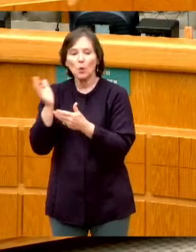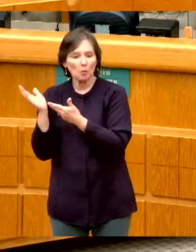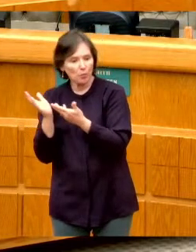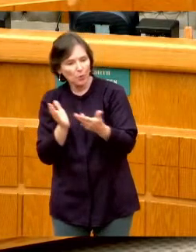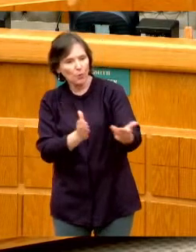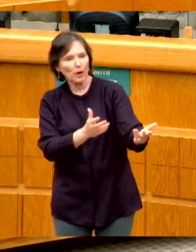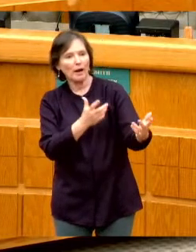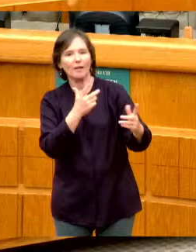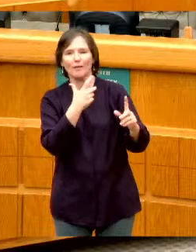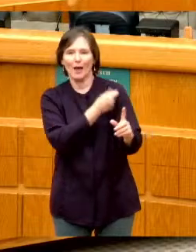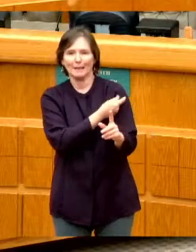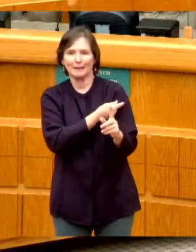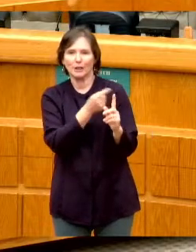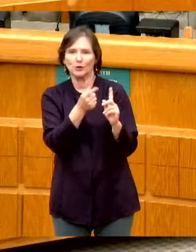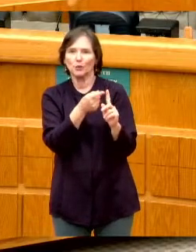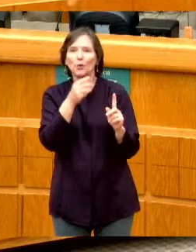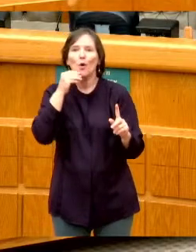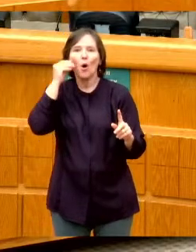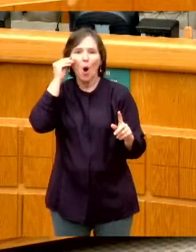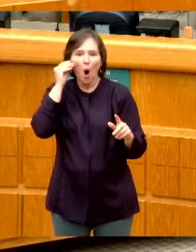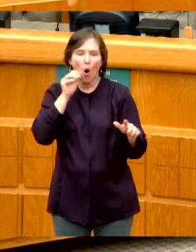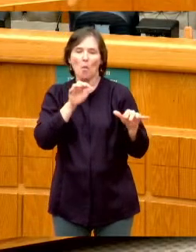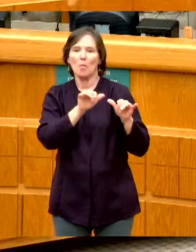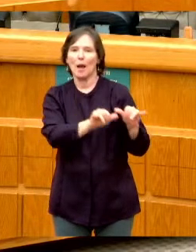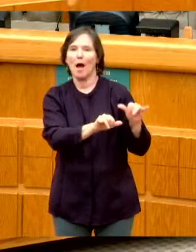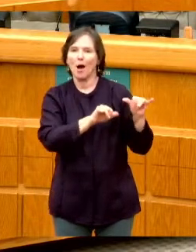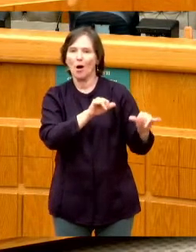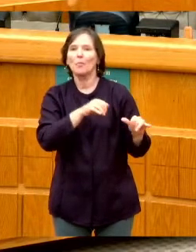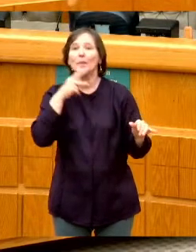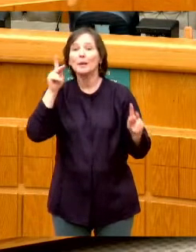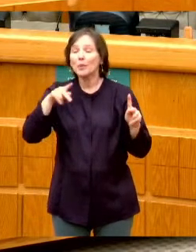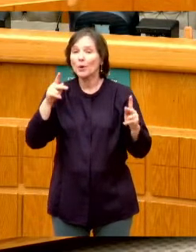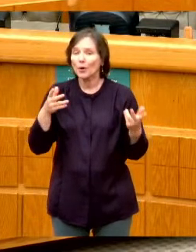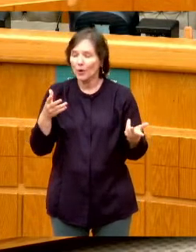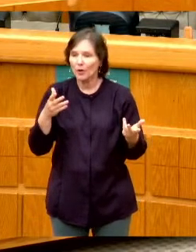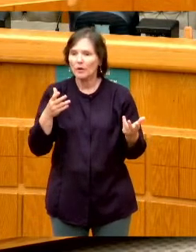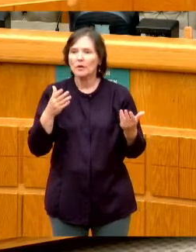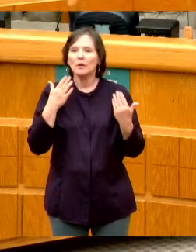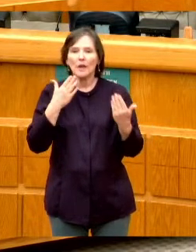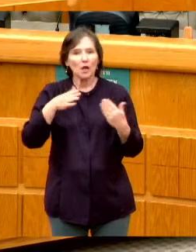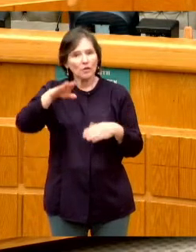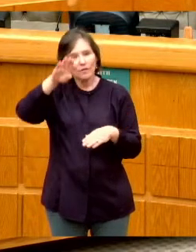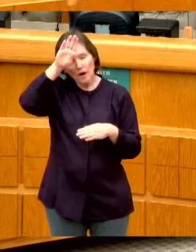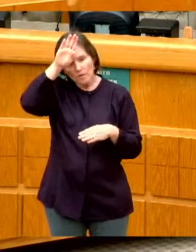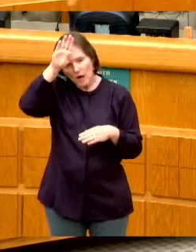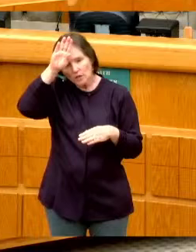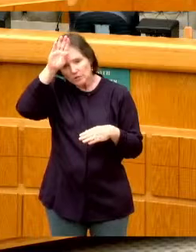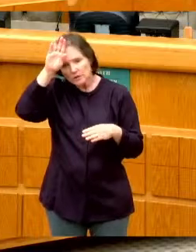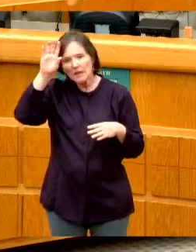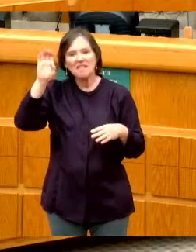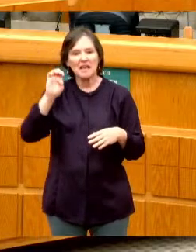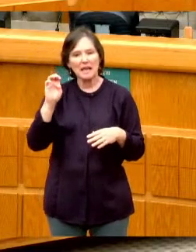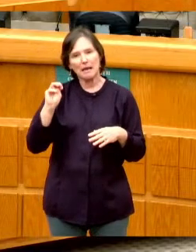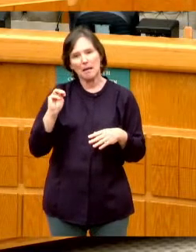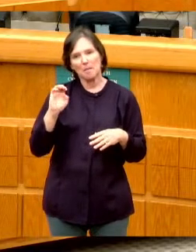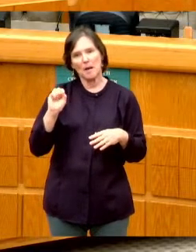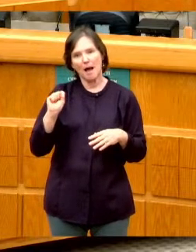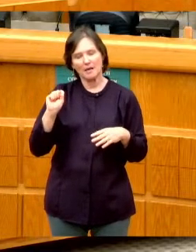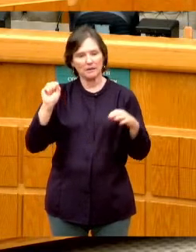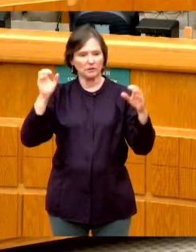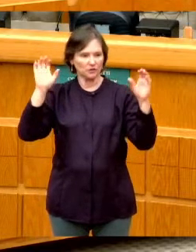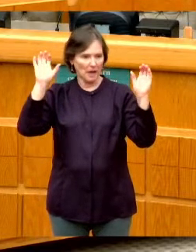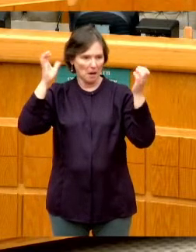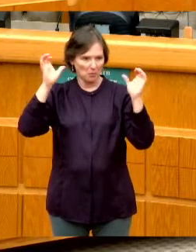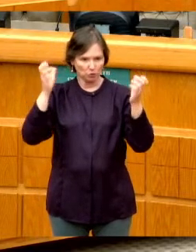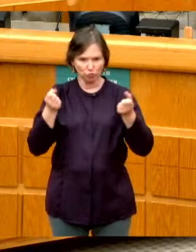nurses, officers, firefighters, EMS, operations support, guess what? They were working day in and day out last week to